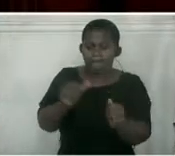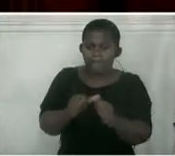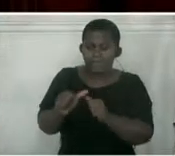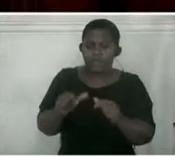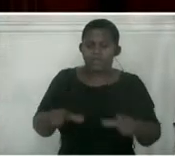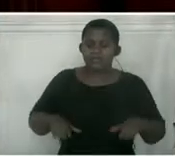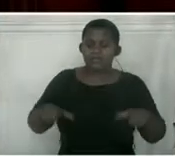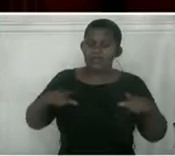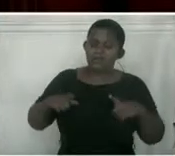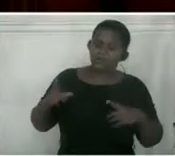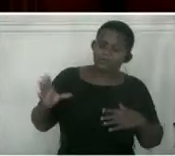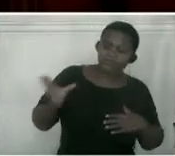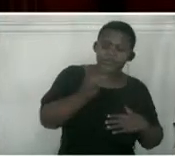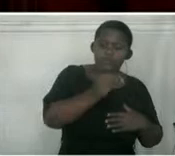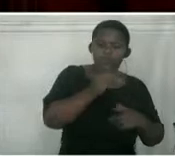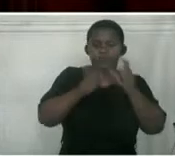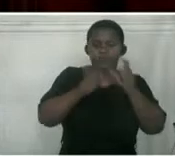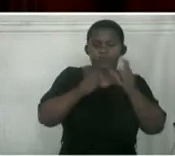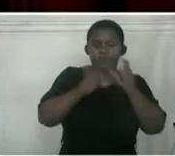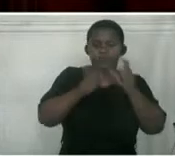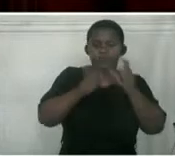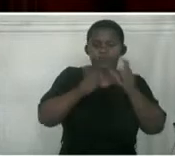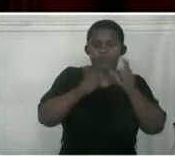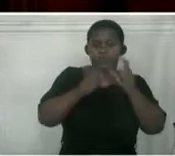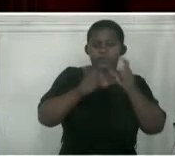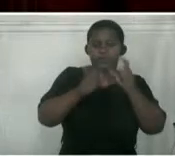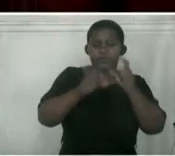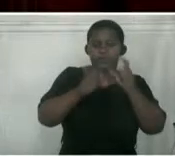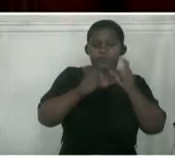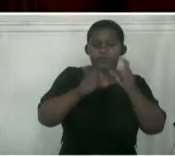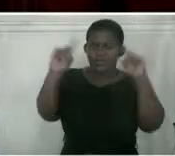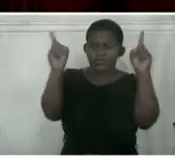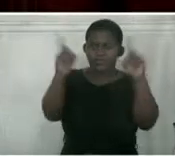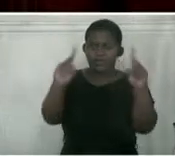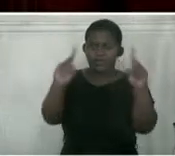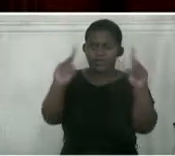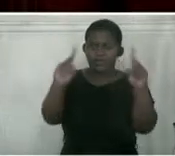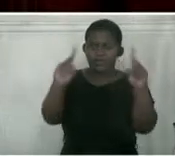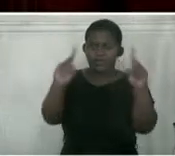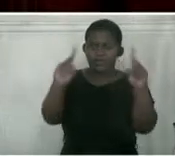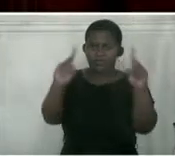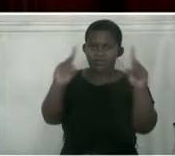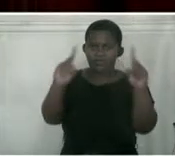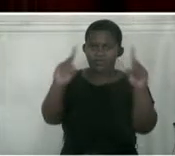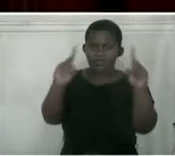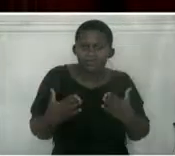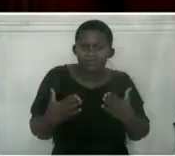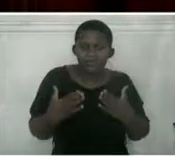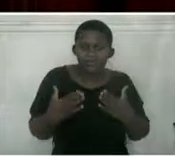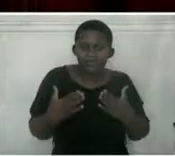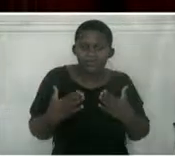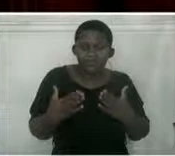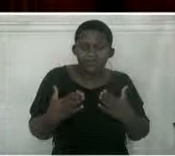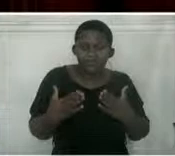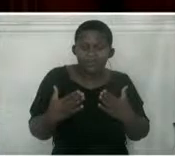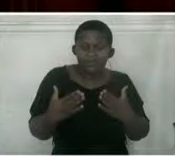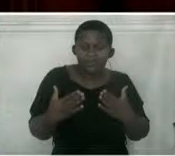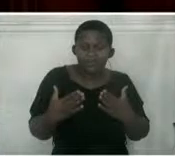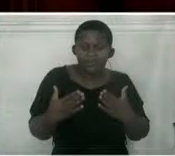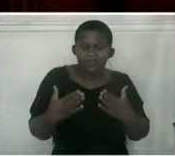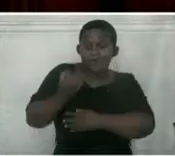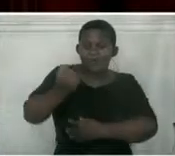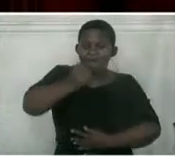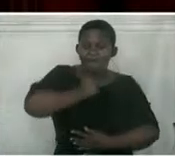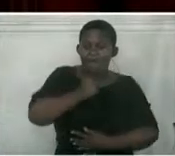all people of the province. May I take this special occasion to thank my better half, Mrs.